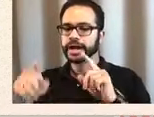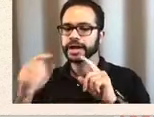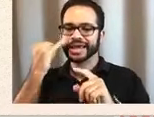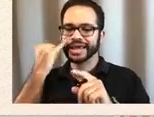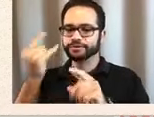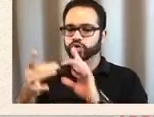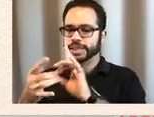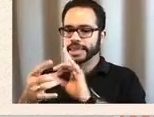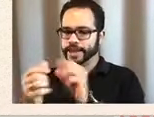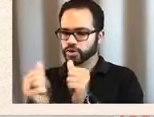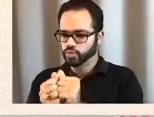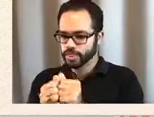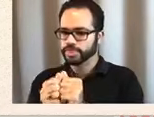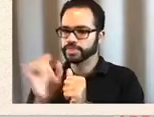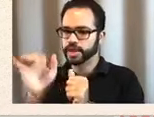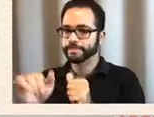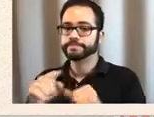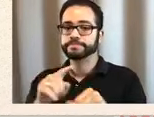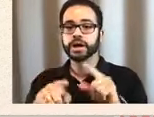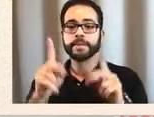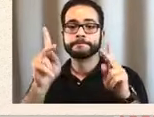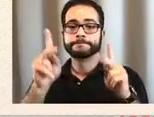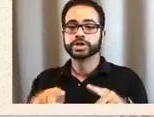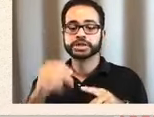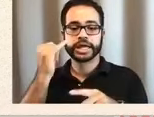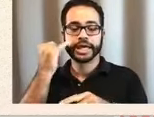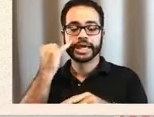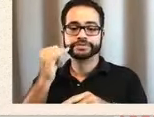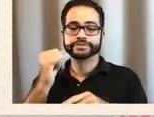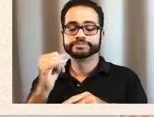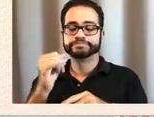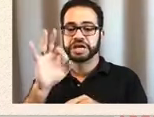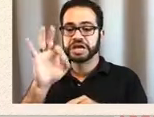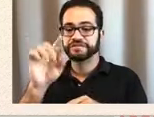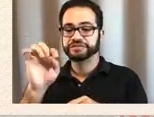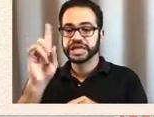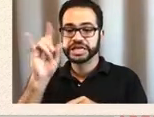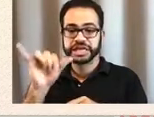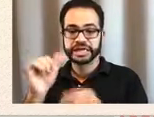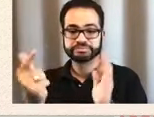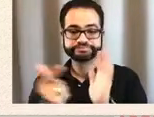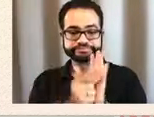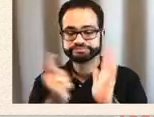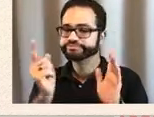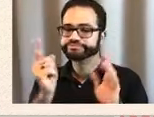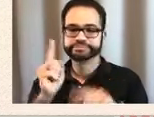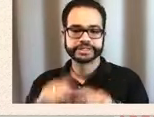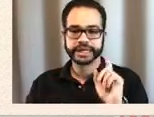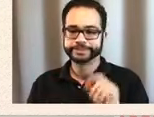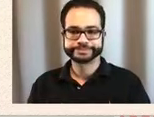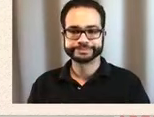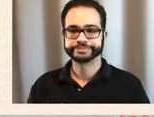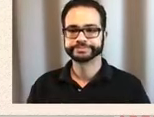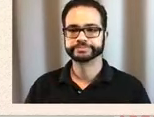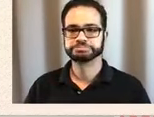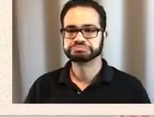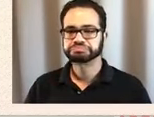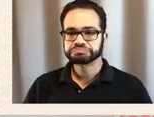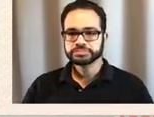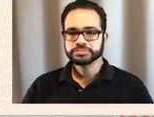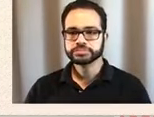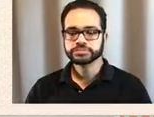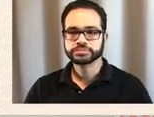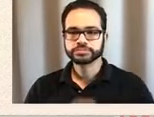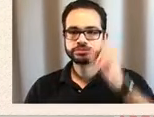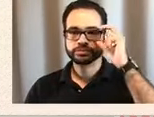of a felony, even if it's a parent, cannot serve as a guardian. So traditional